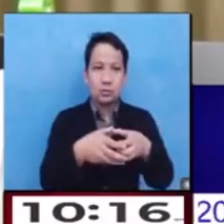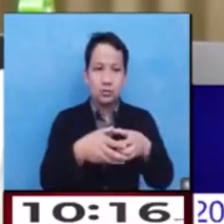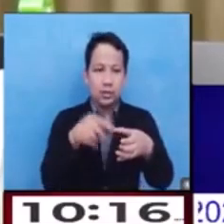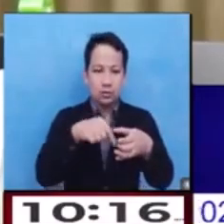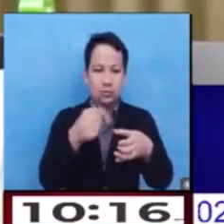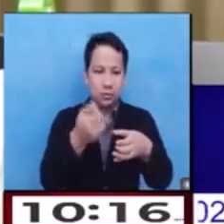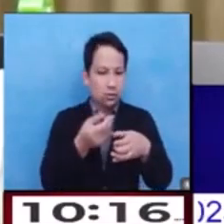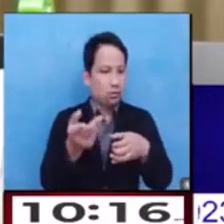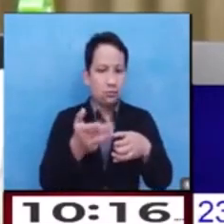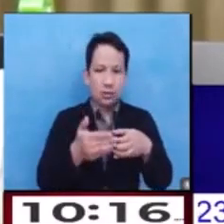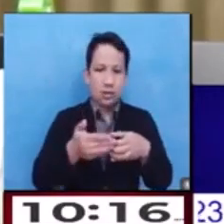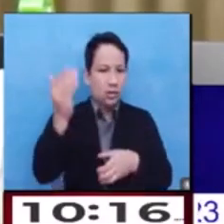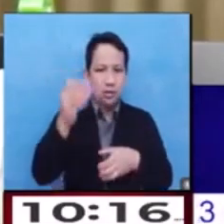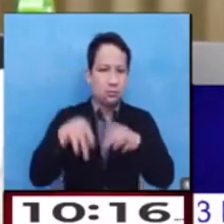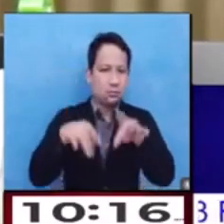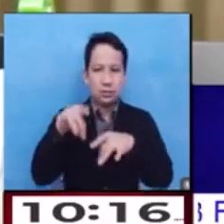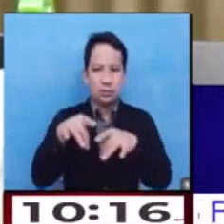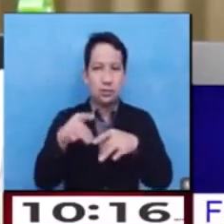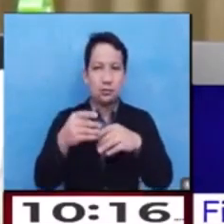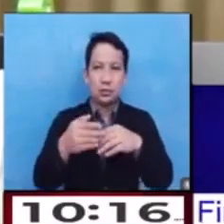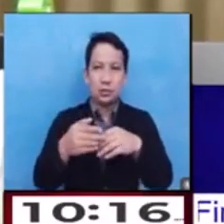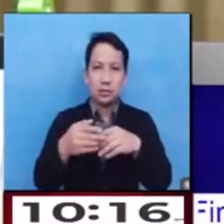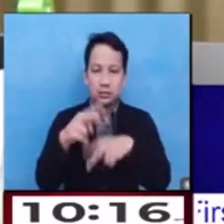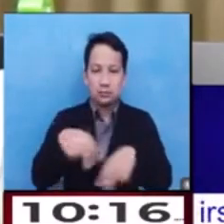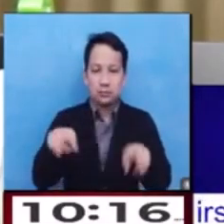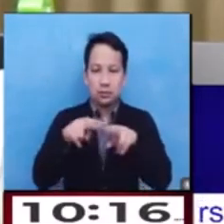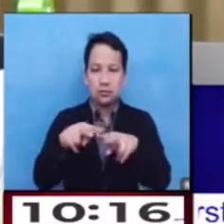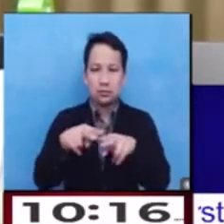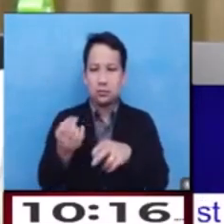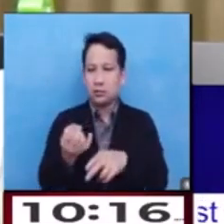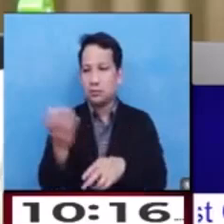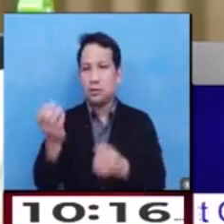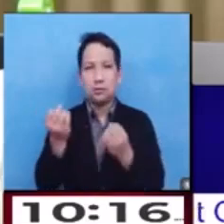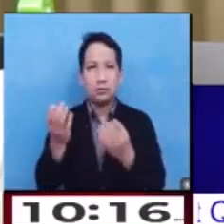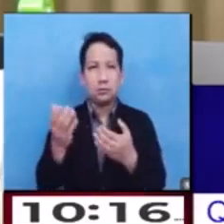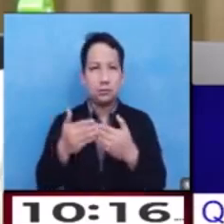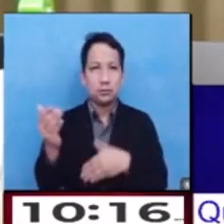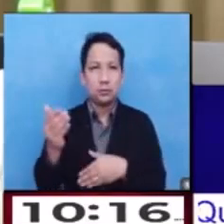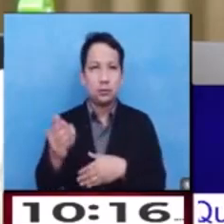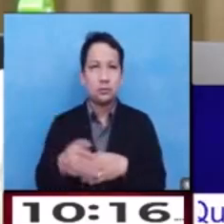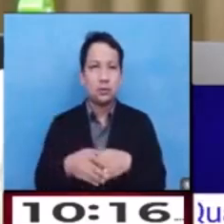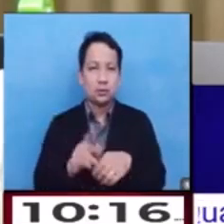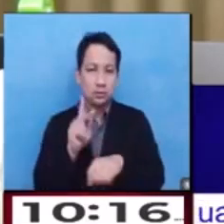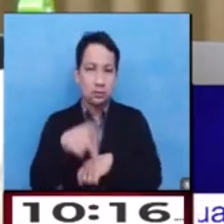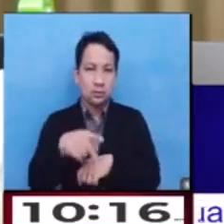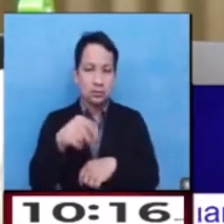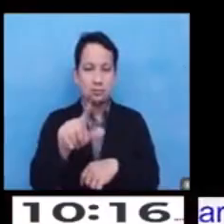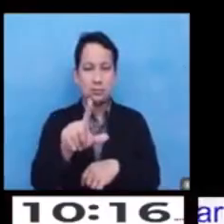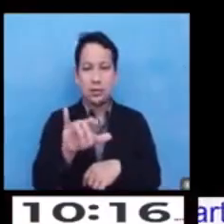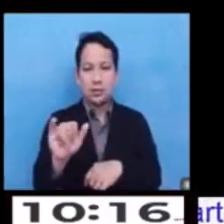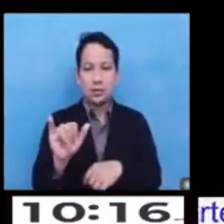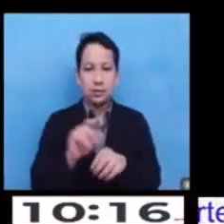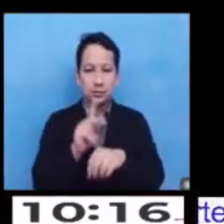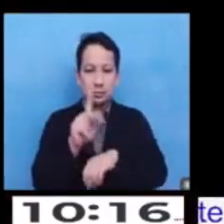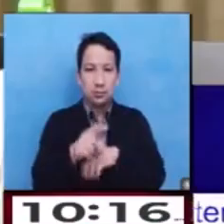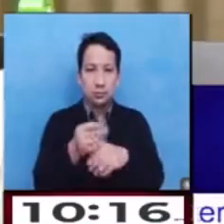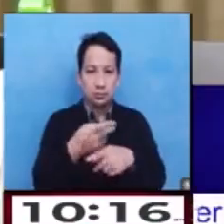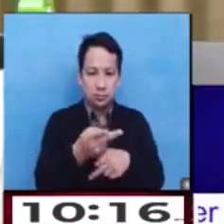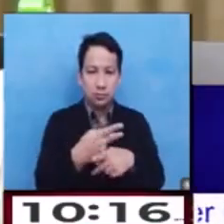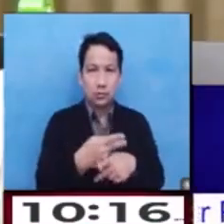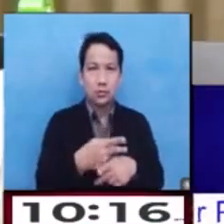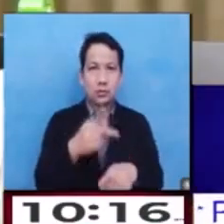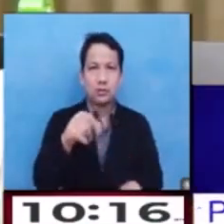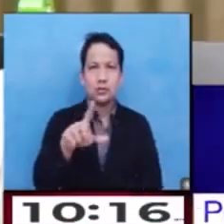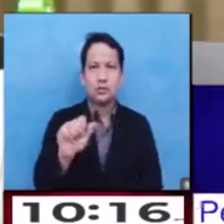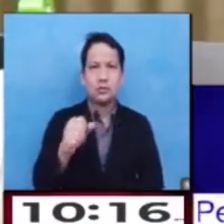value and sa volume, no? There are four. Ang isa ay yung palay production natin. Palay production year